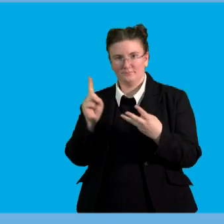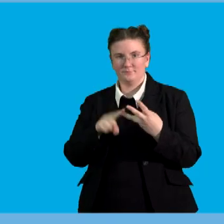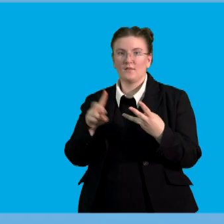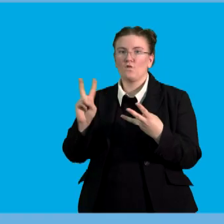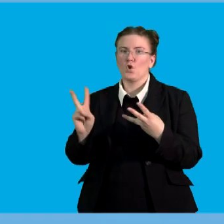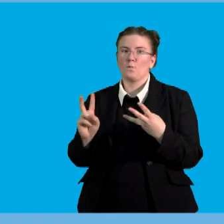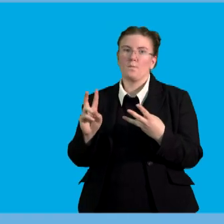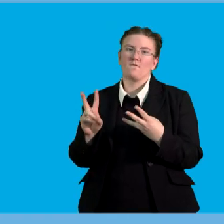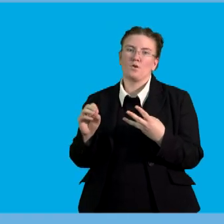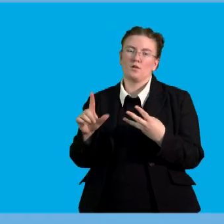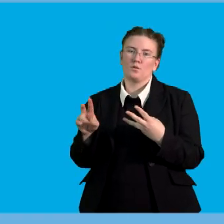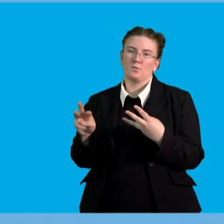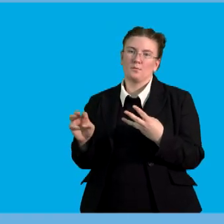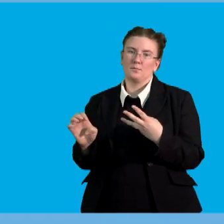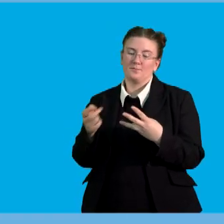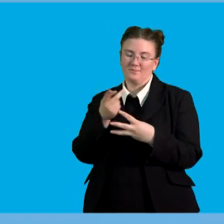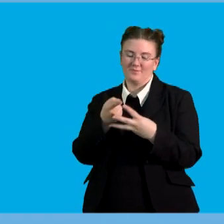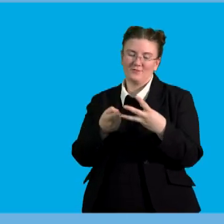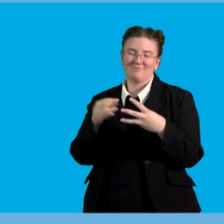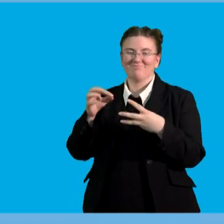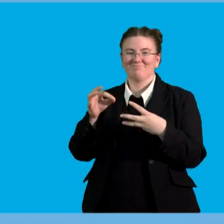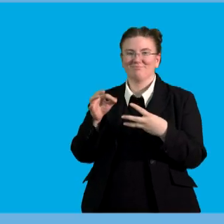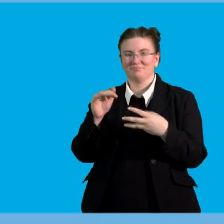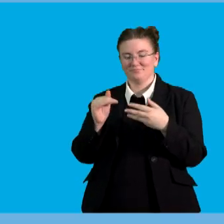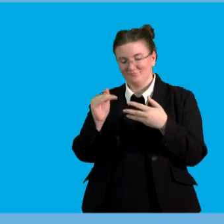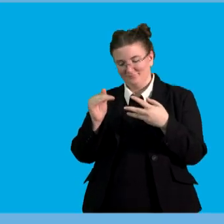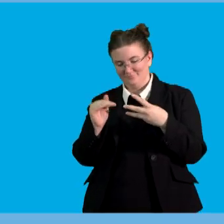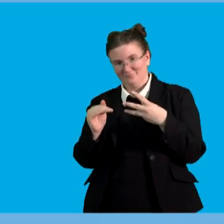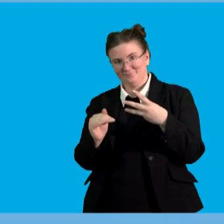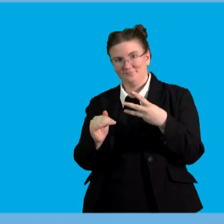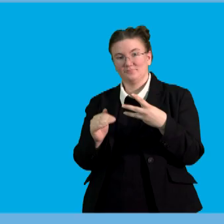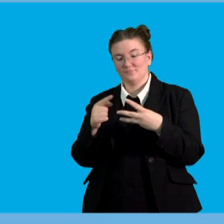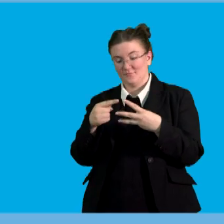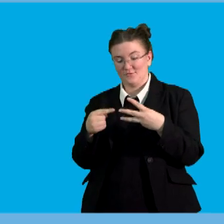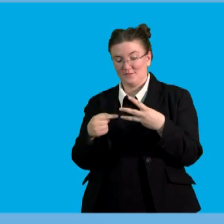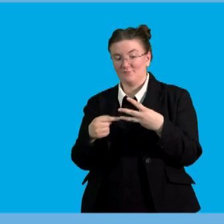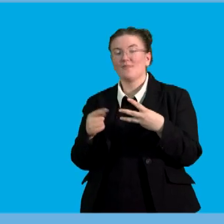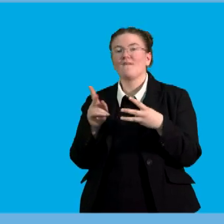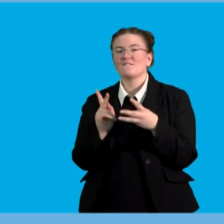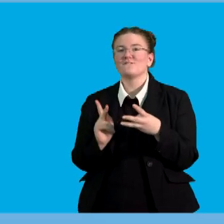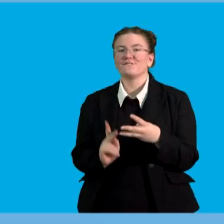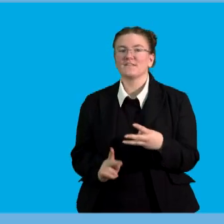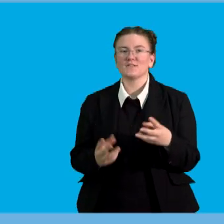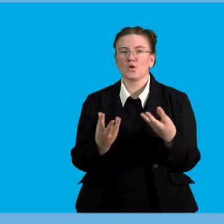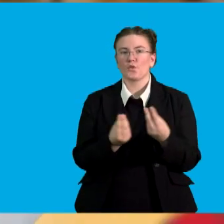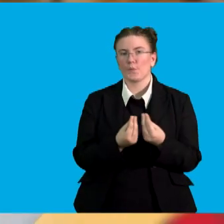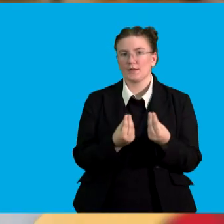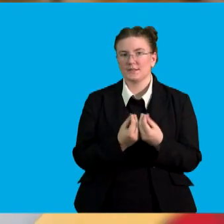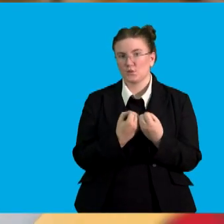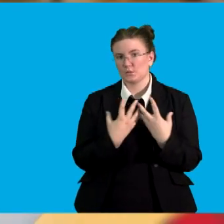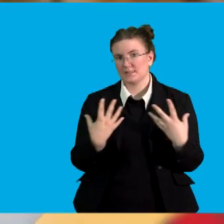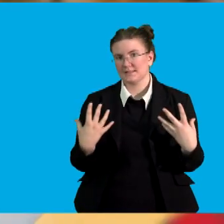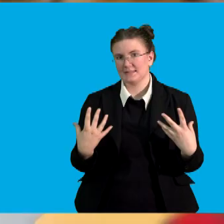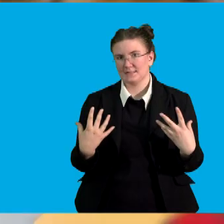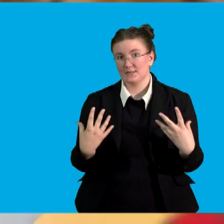at these three things individually. So those, the density, the mass, and also the volume, those are physical quantities. So what